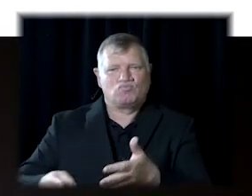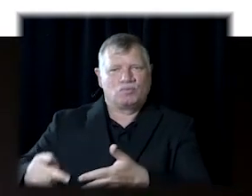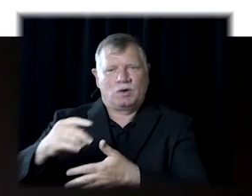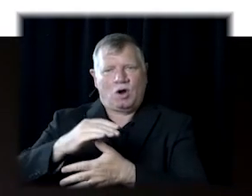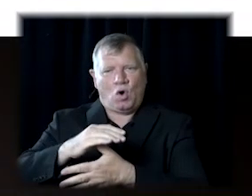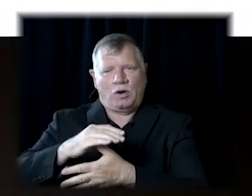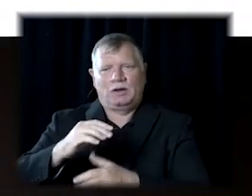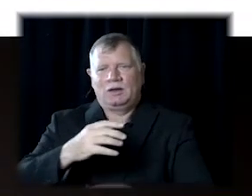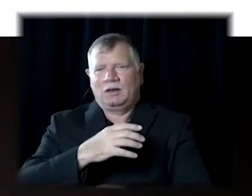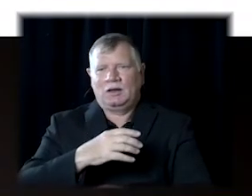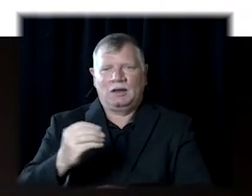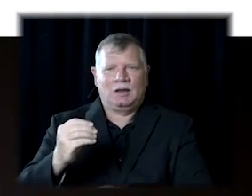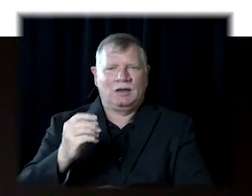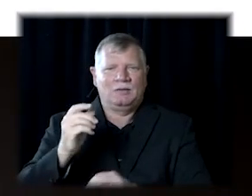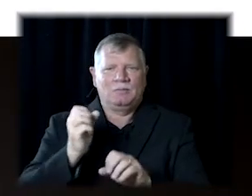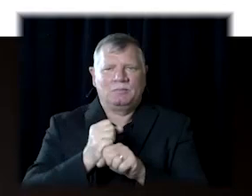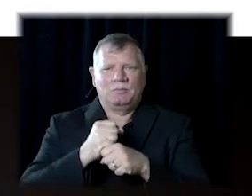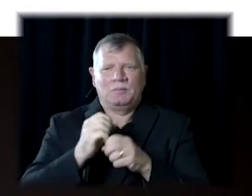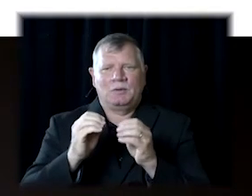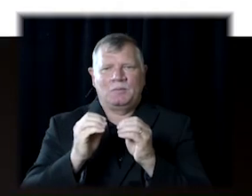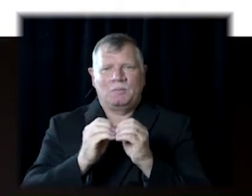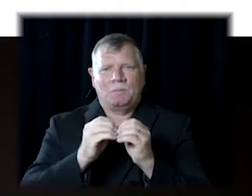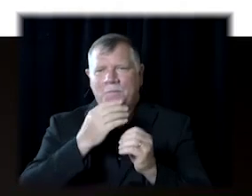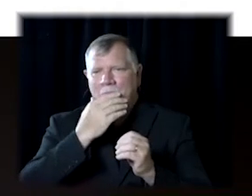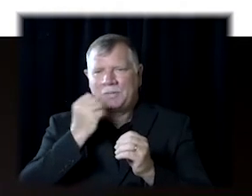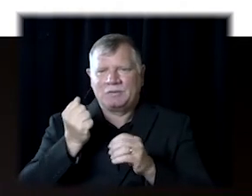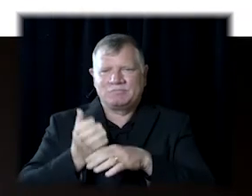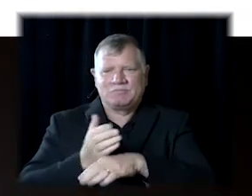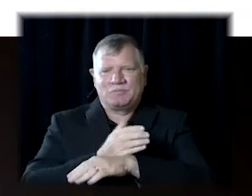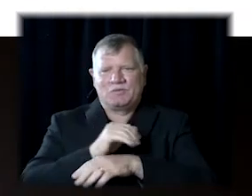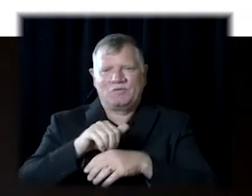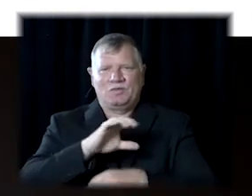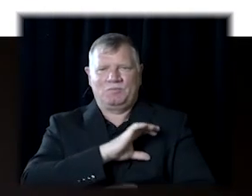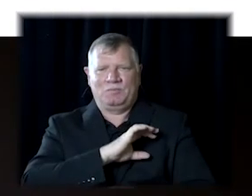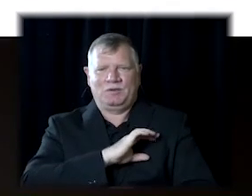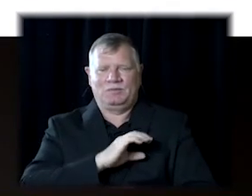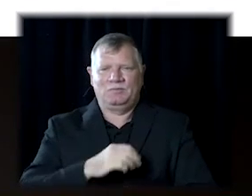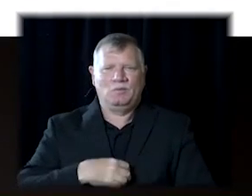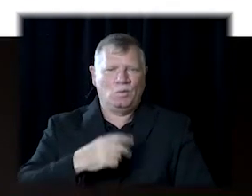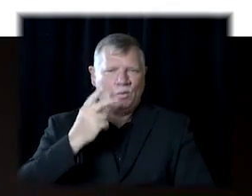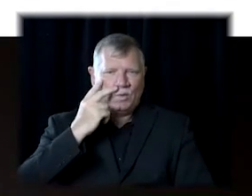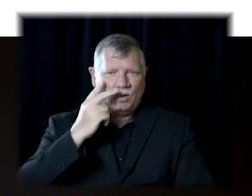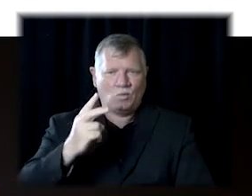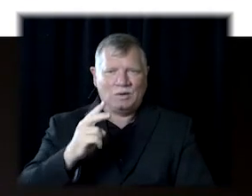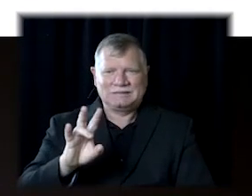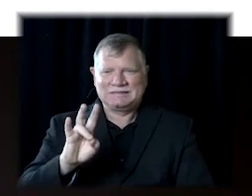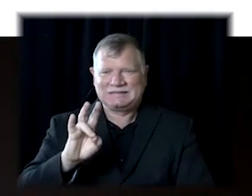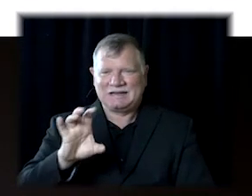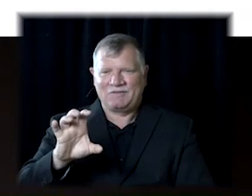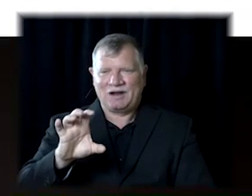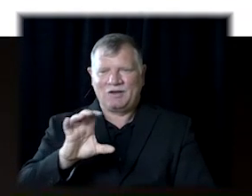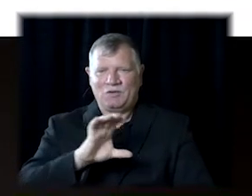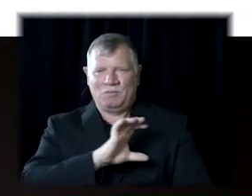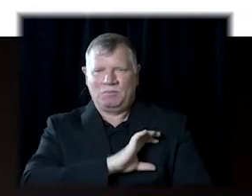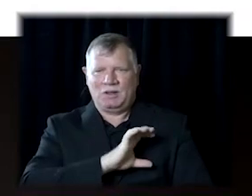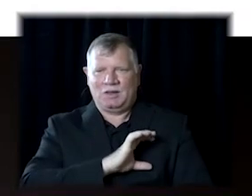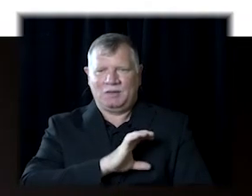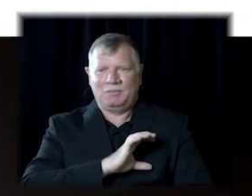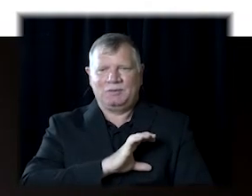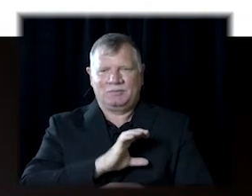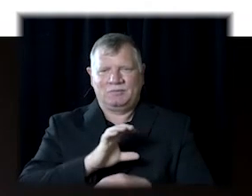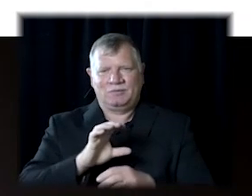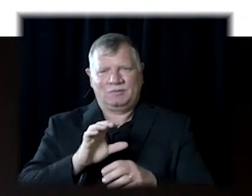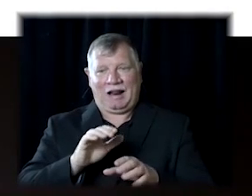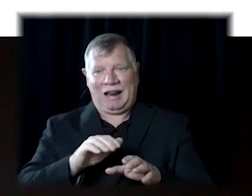the compensation package and better outfitting the police force. We watched 700 sworn officers leave the force over the